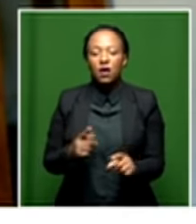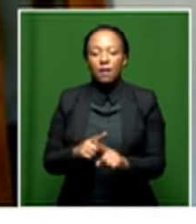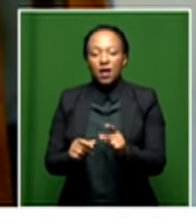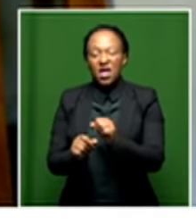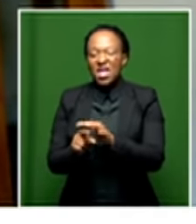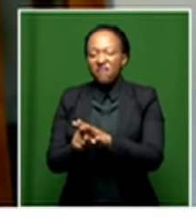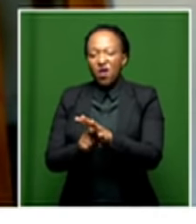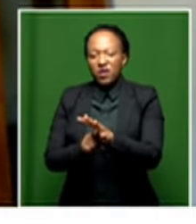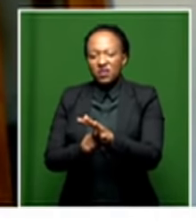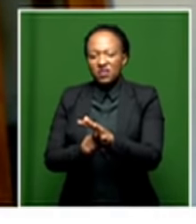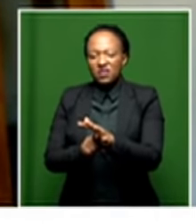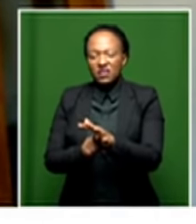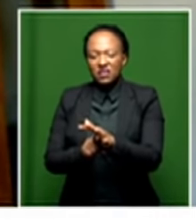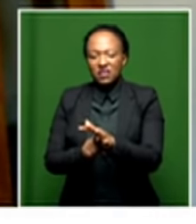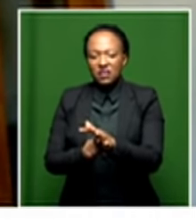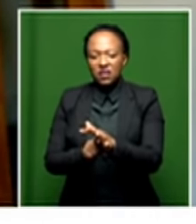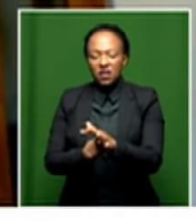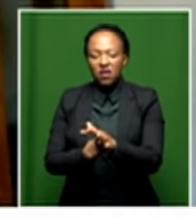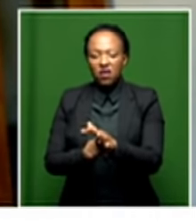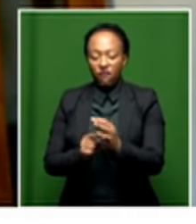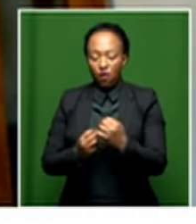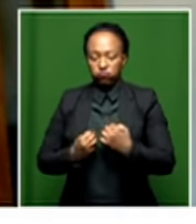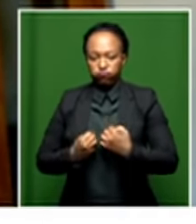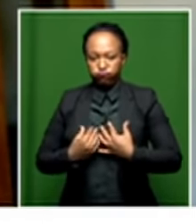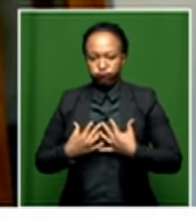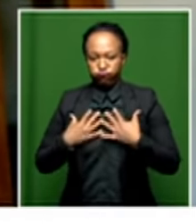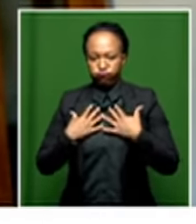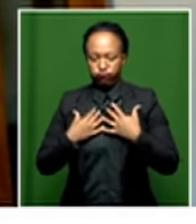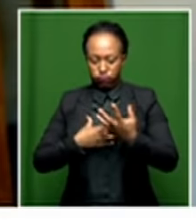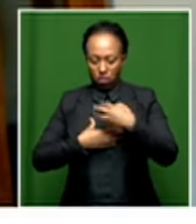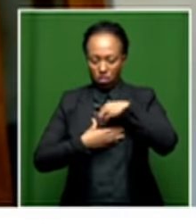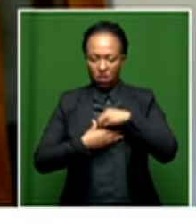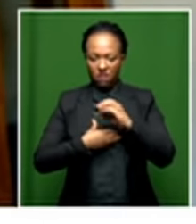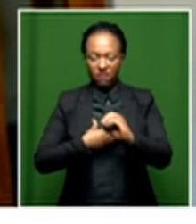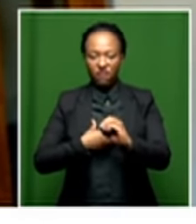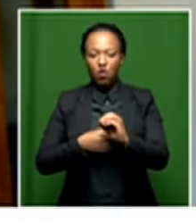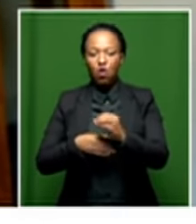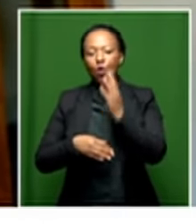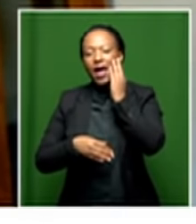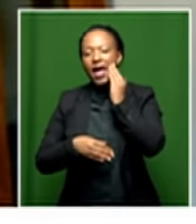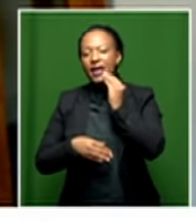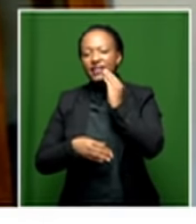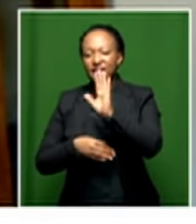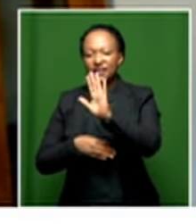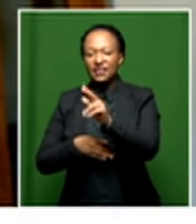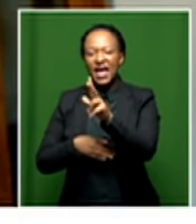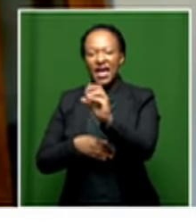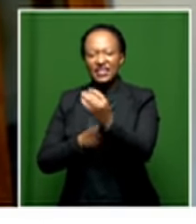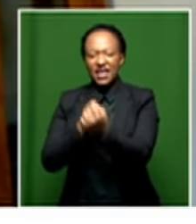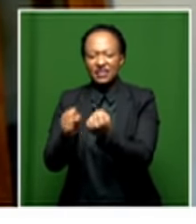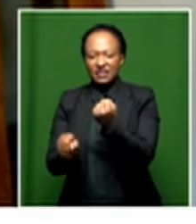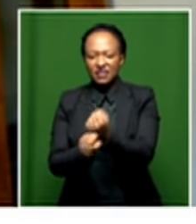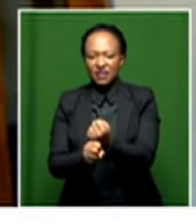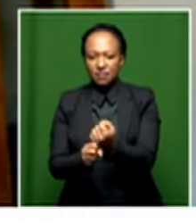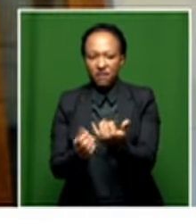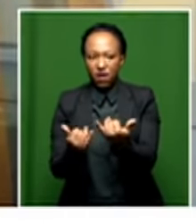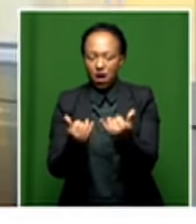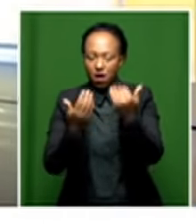influence on their antibodies, but that is a study over the age of 80. We don't know. Yeah.